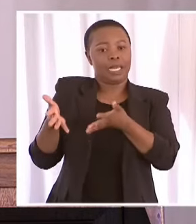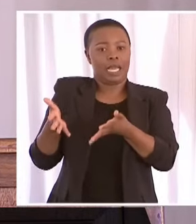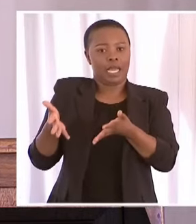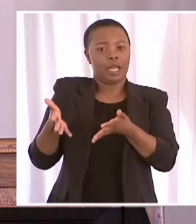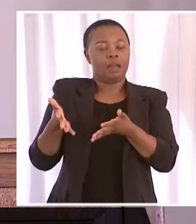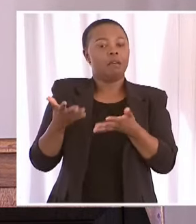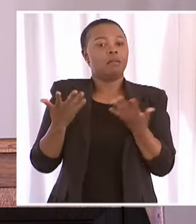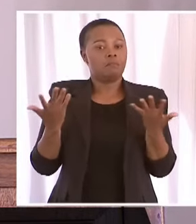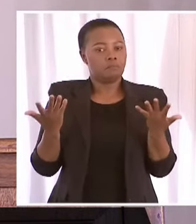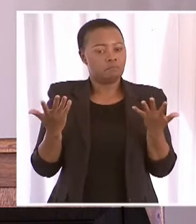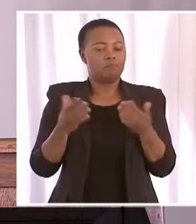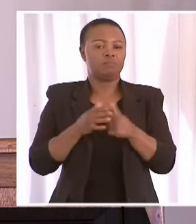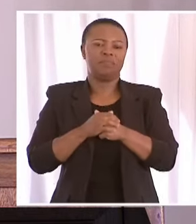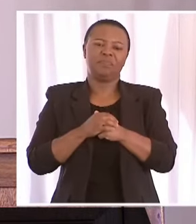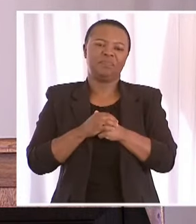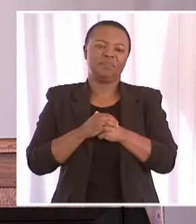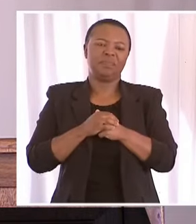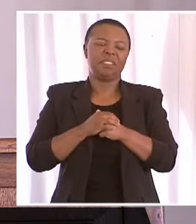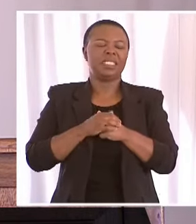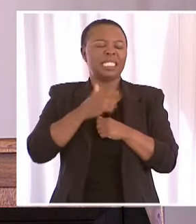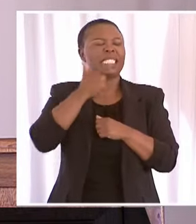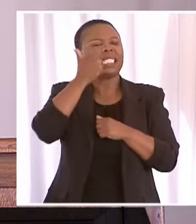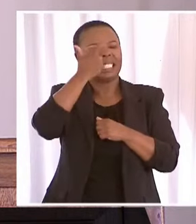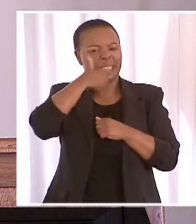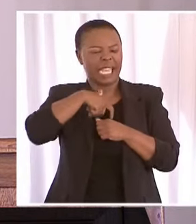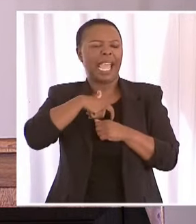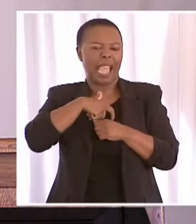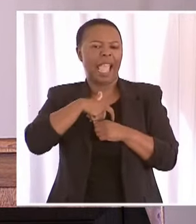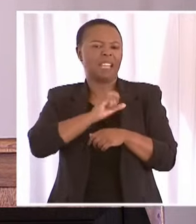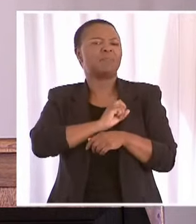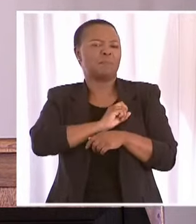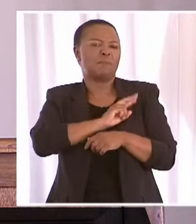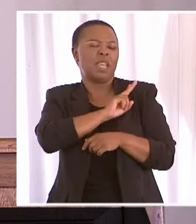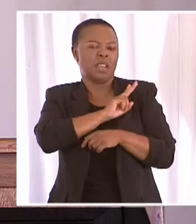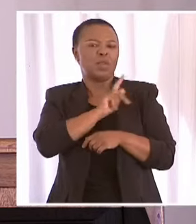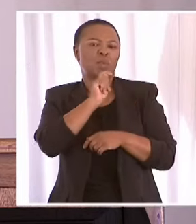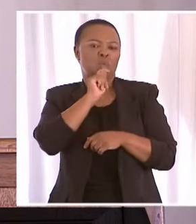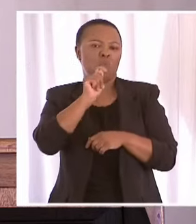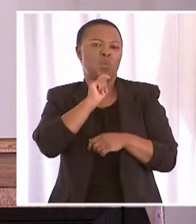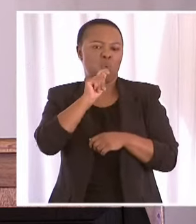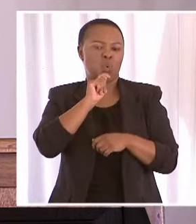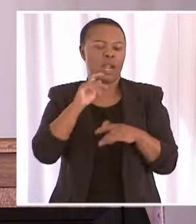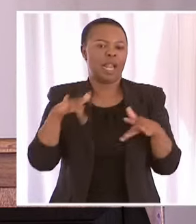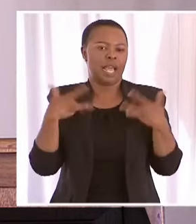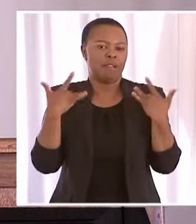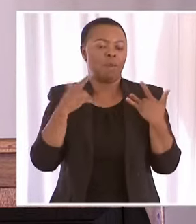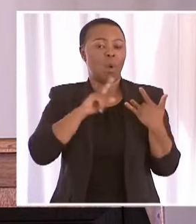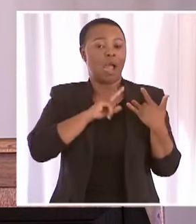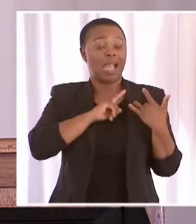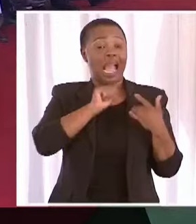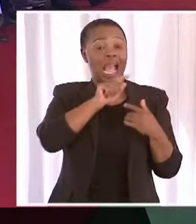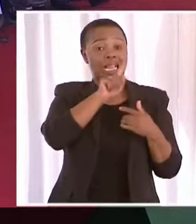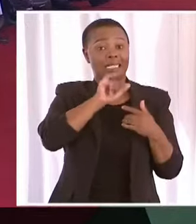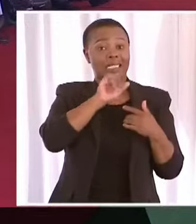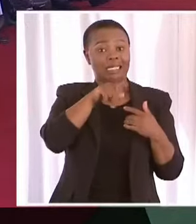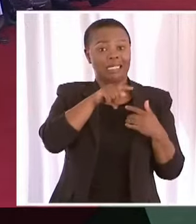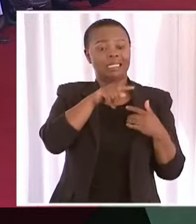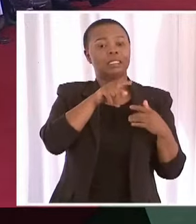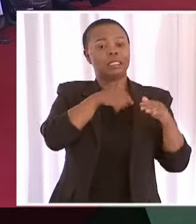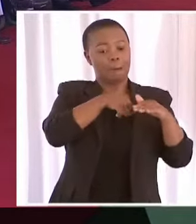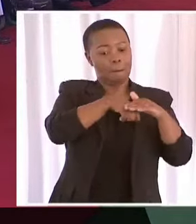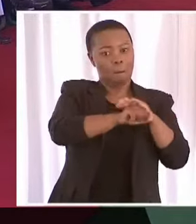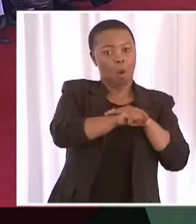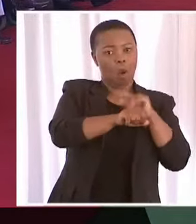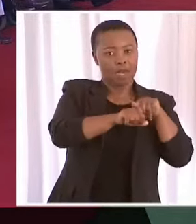will have to live with the sad and painful reality that Aziz is gone to have